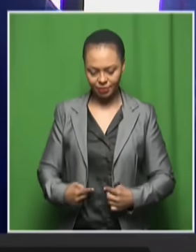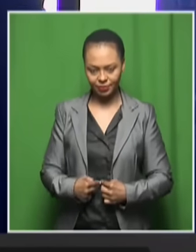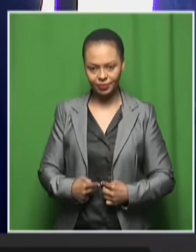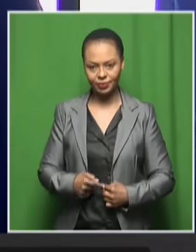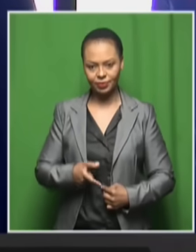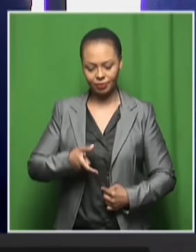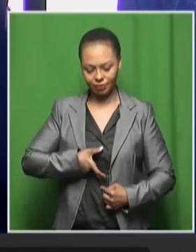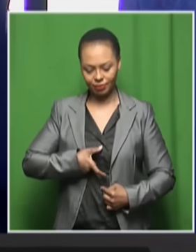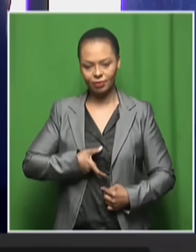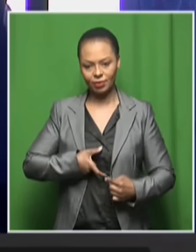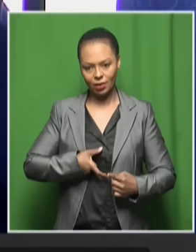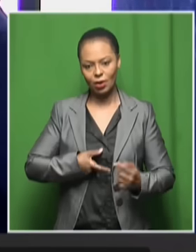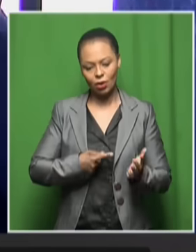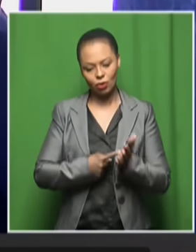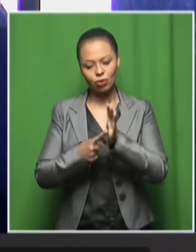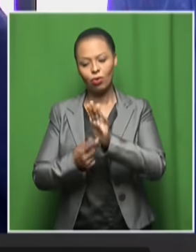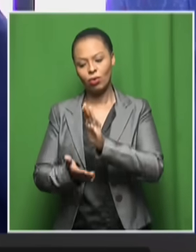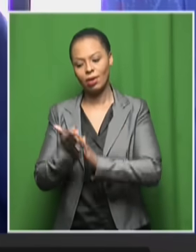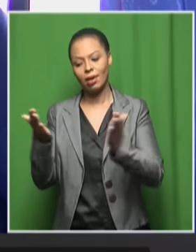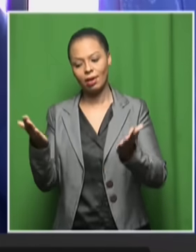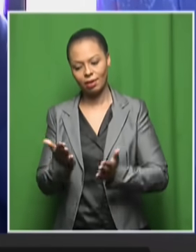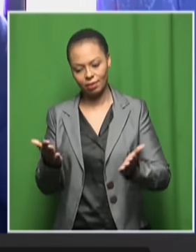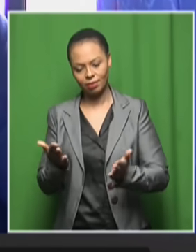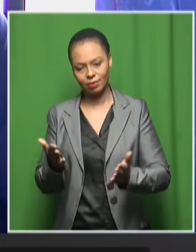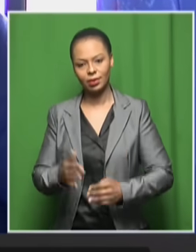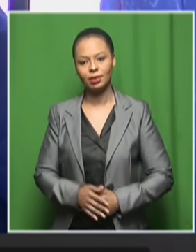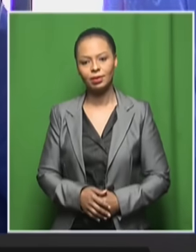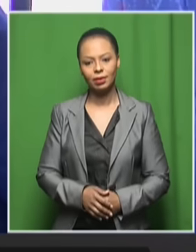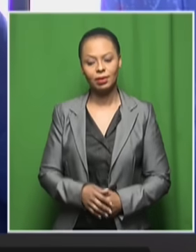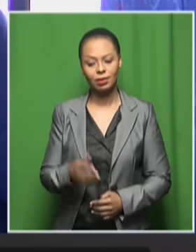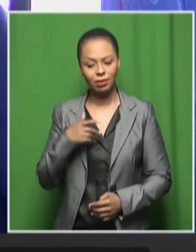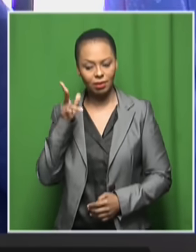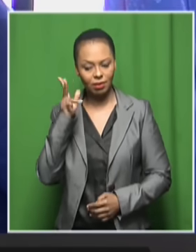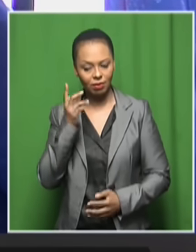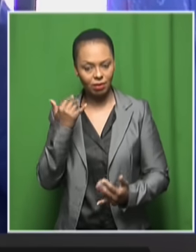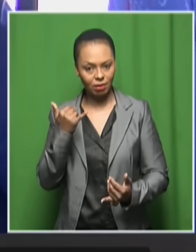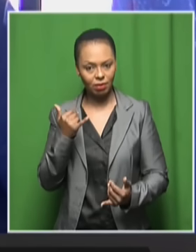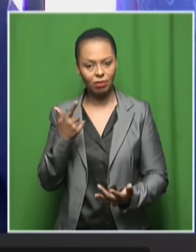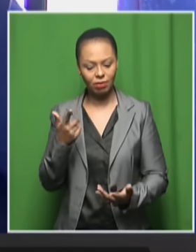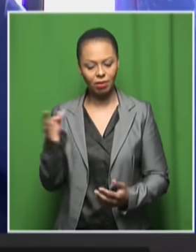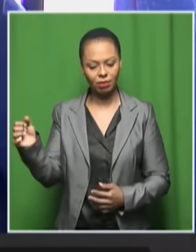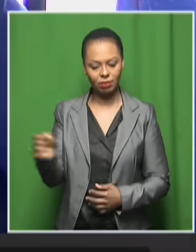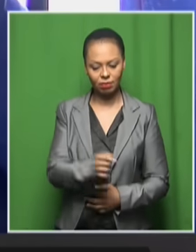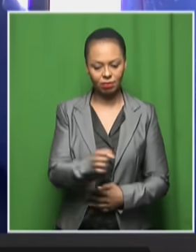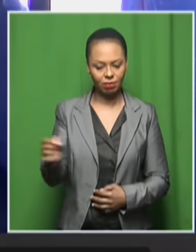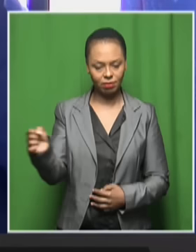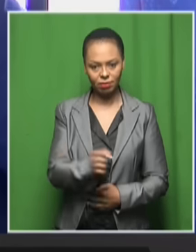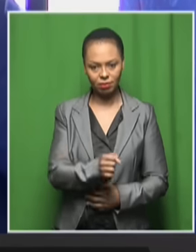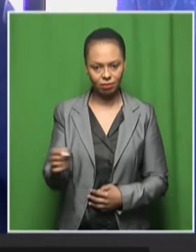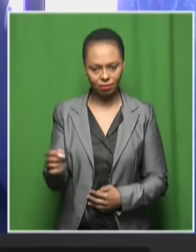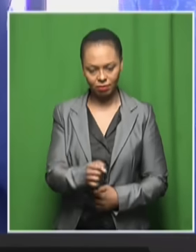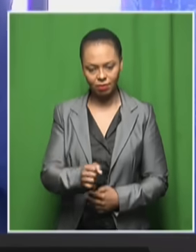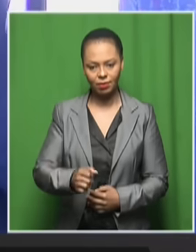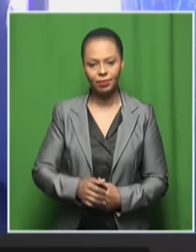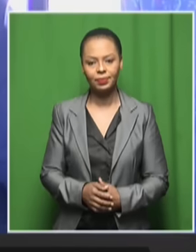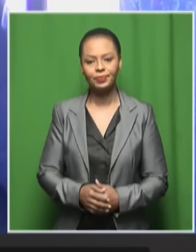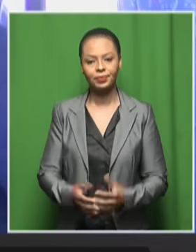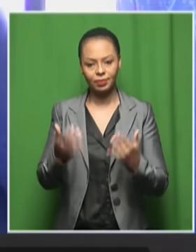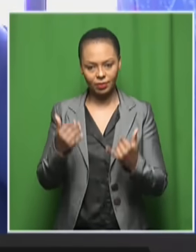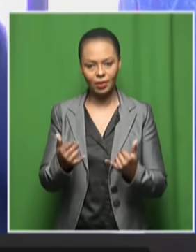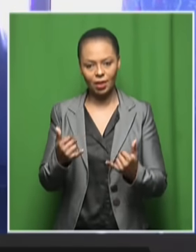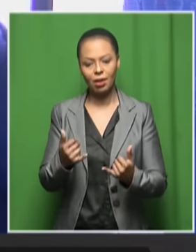inside this shuttle. As you could hear the door being closed by one one of the officers. That means we are